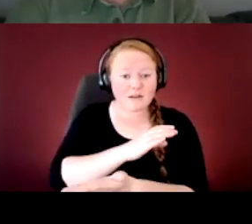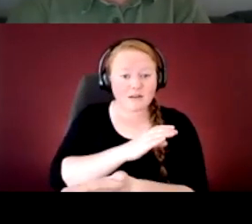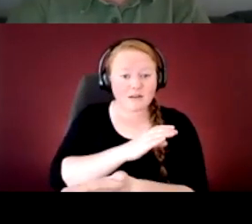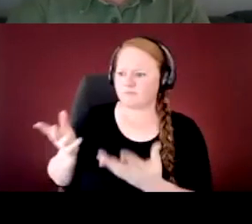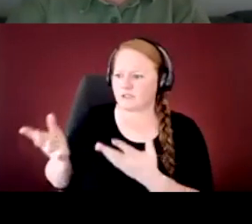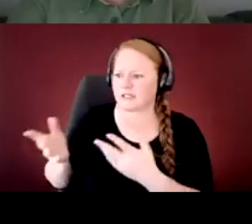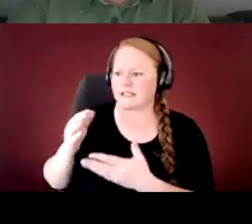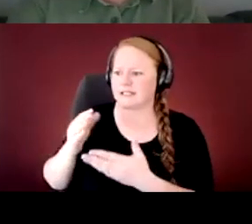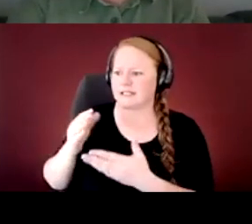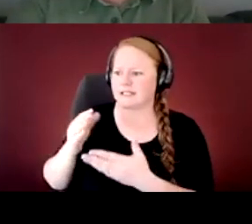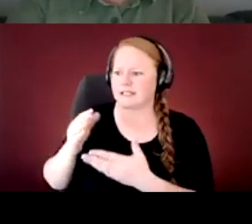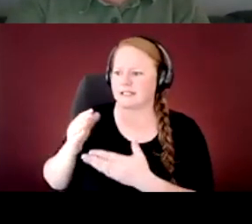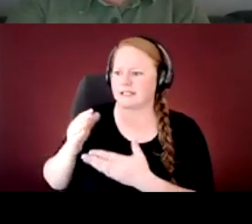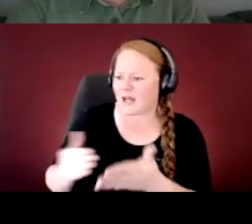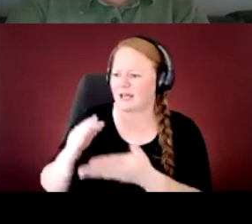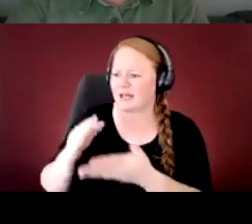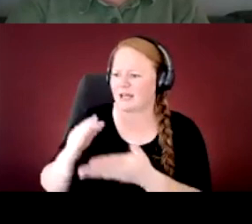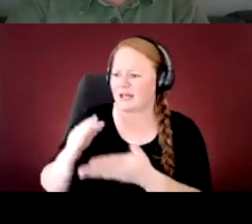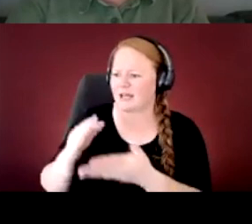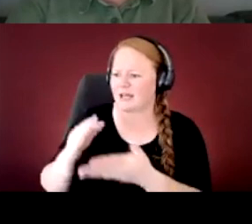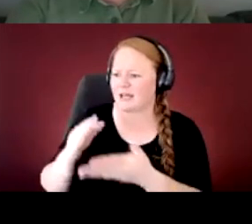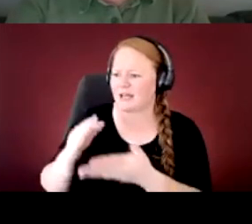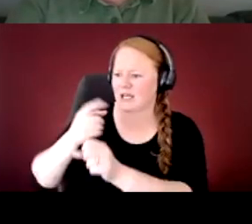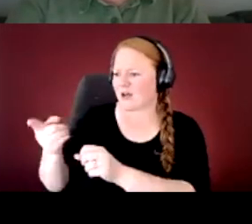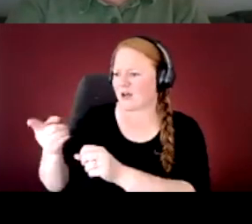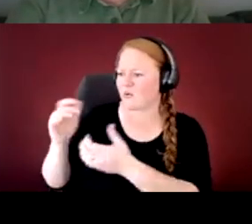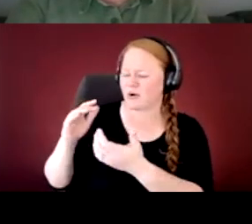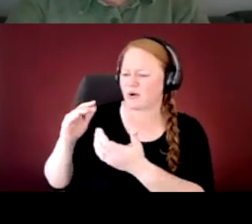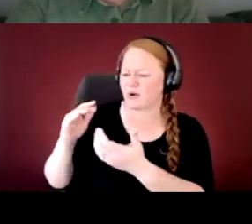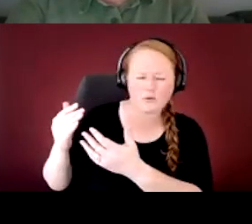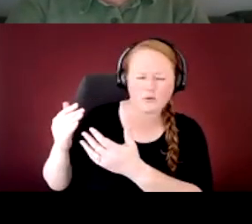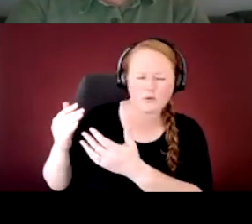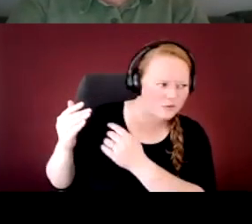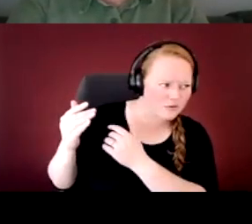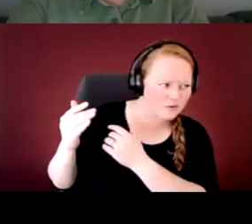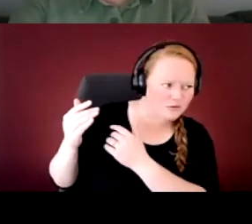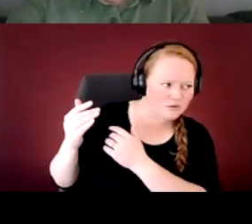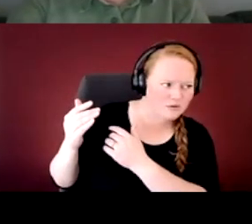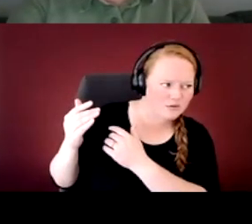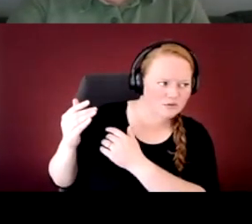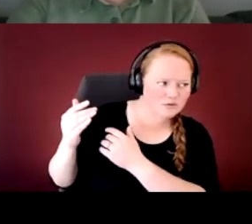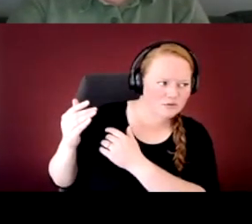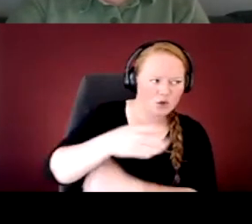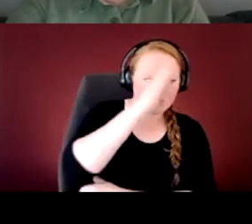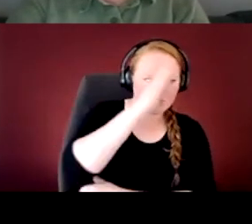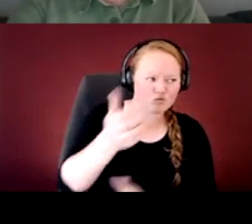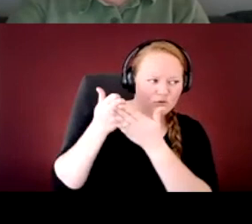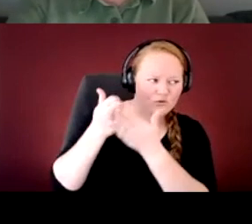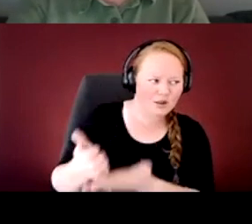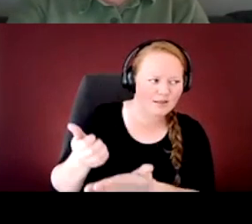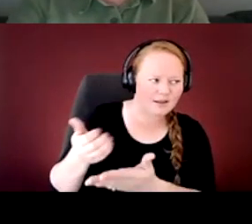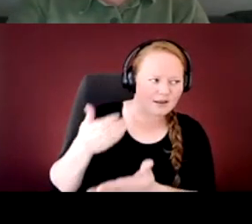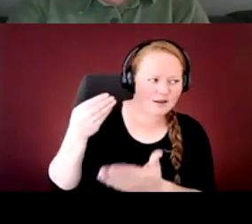direct relief appropriations. So, which includes a theory of change and measures